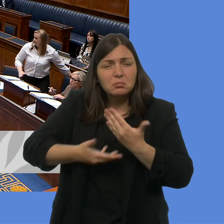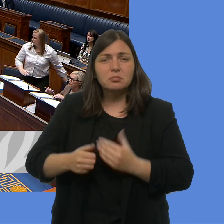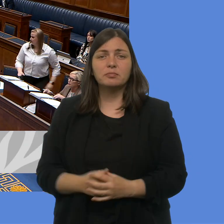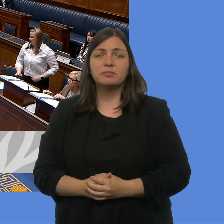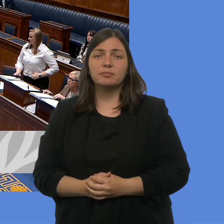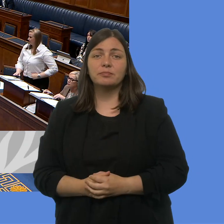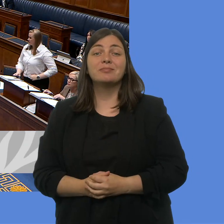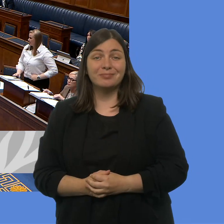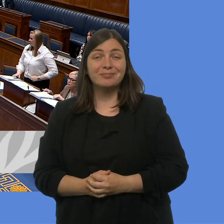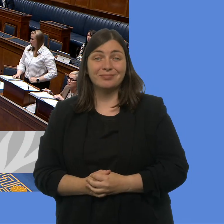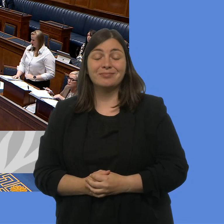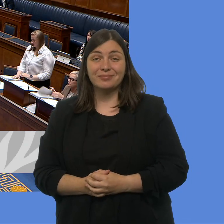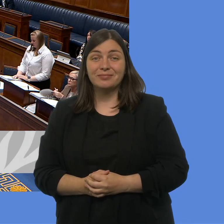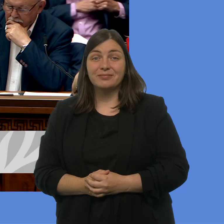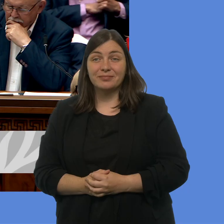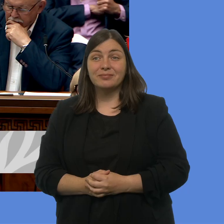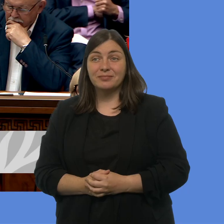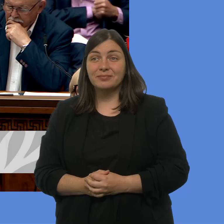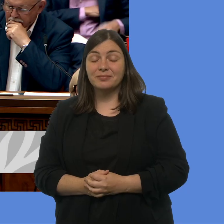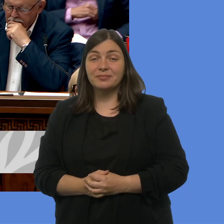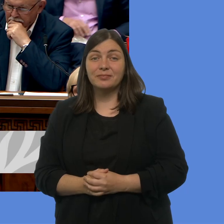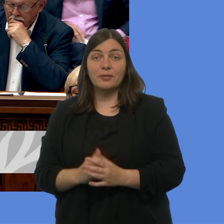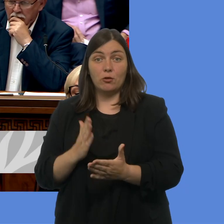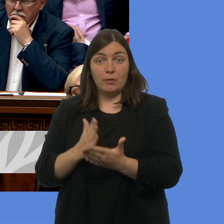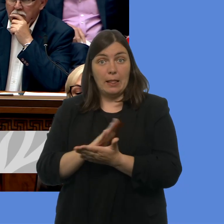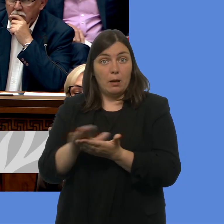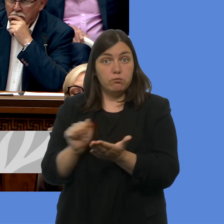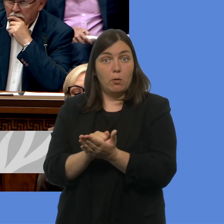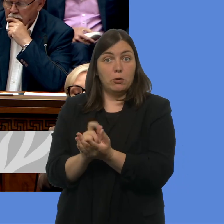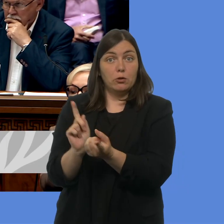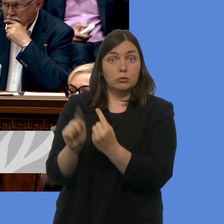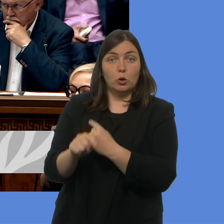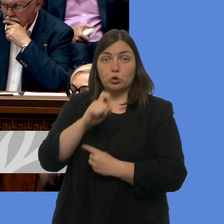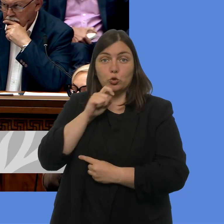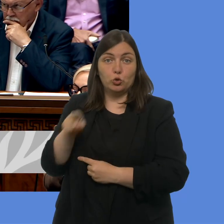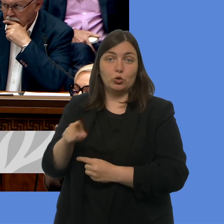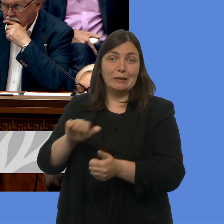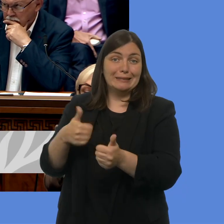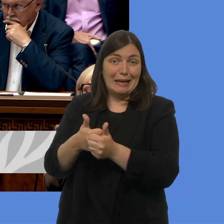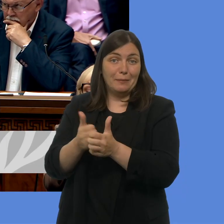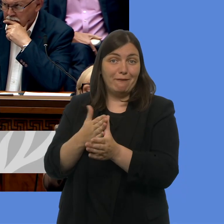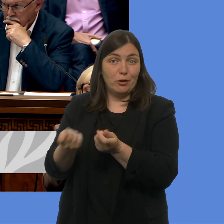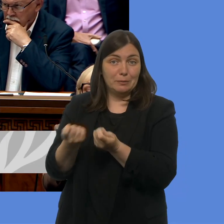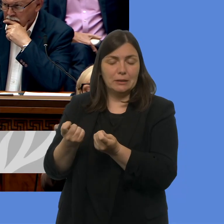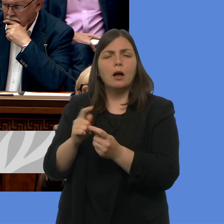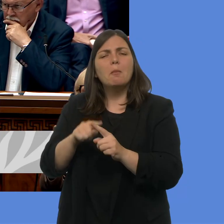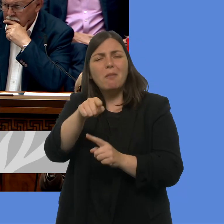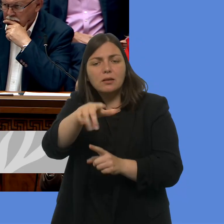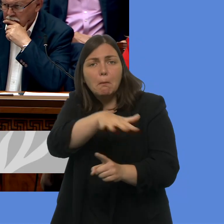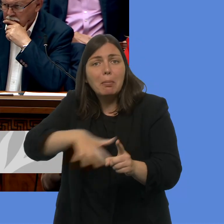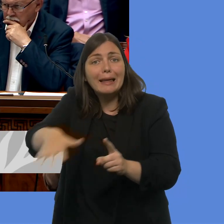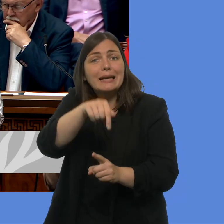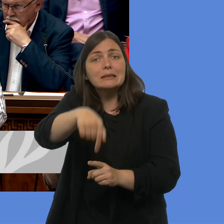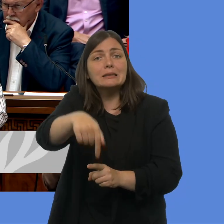and I'll refer that back to the Deputy First Minister in terms of the response, but I suppose the fact that the land that you referred to in question is in private ownership, and it has been